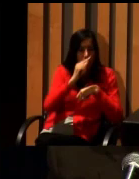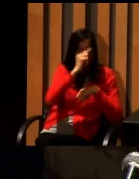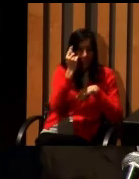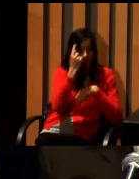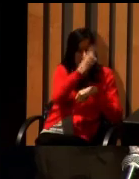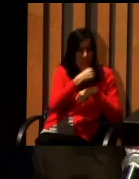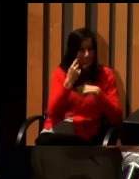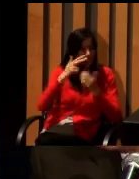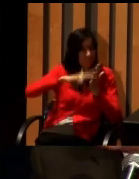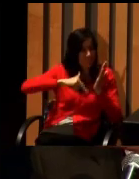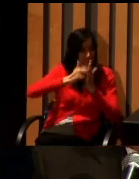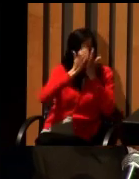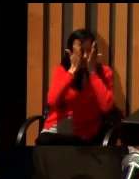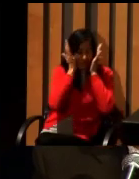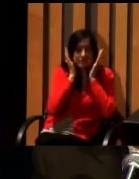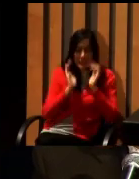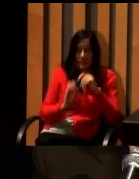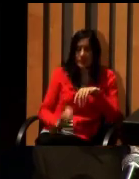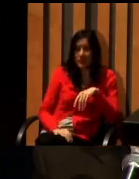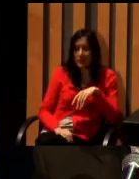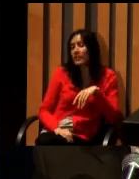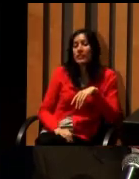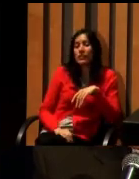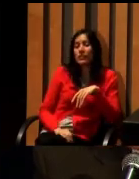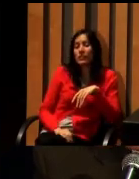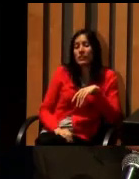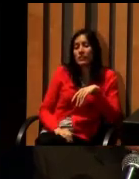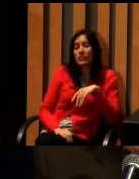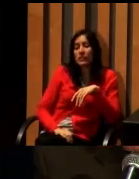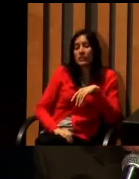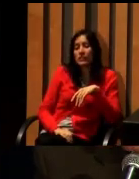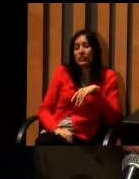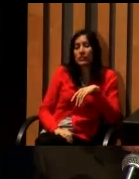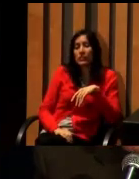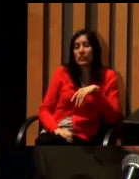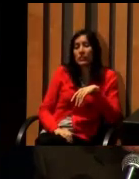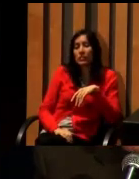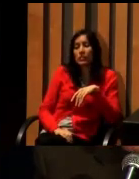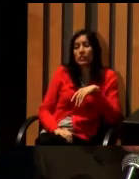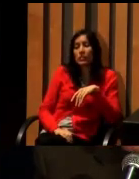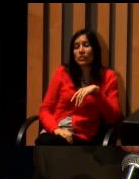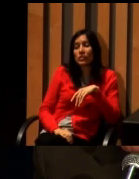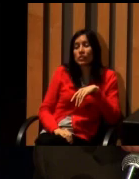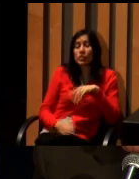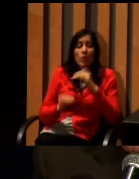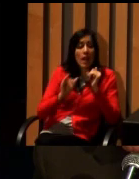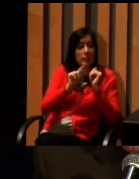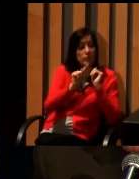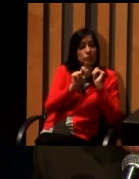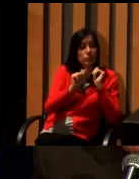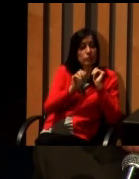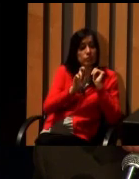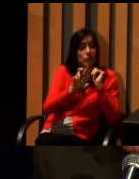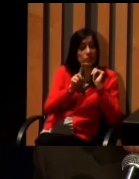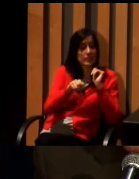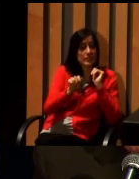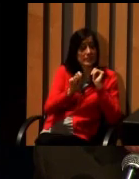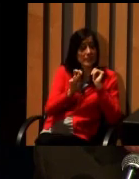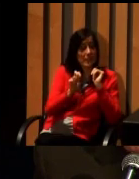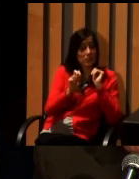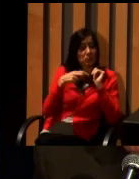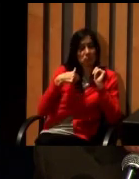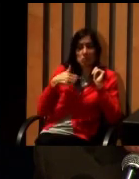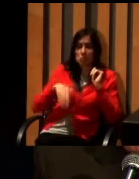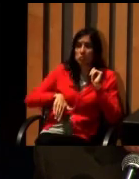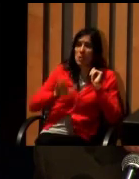if you understand what we're talking about, the fact is, Tarzan. I grew up on Tarzan.